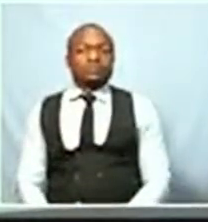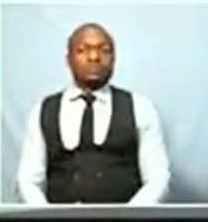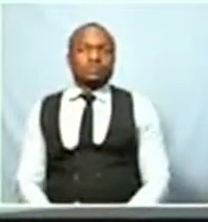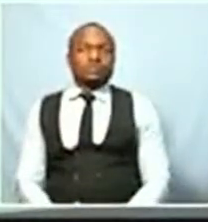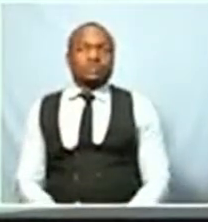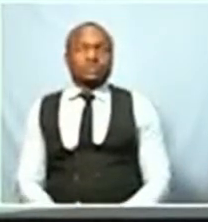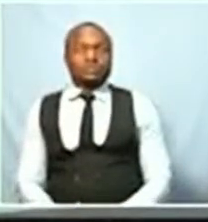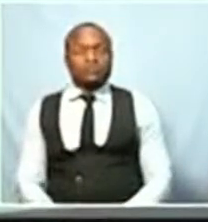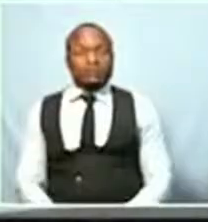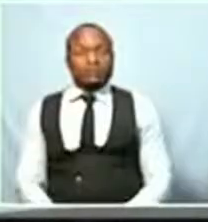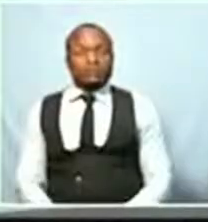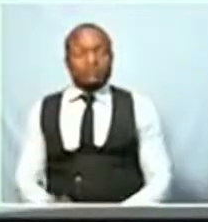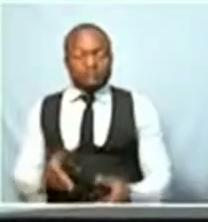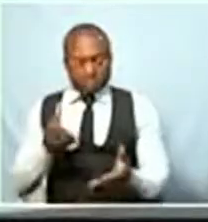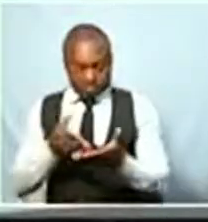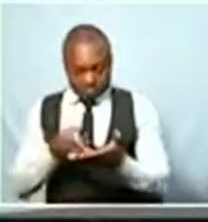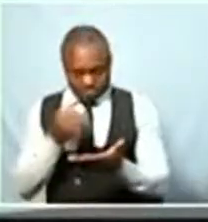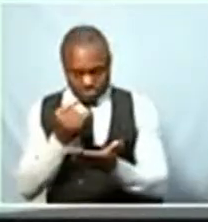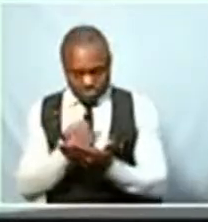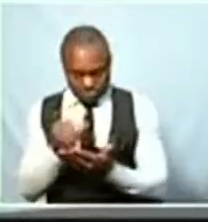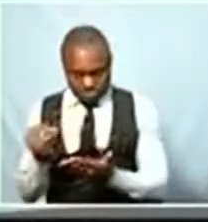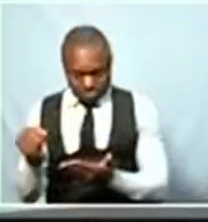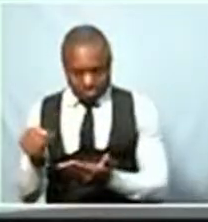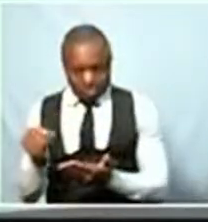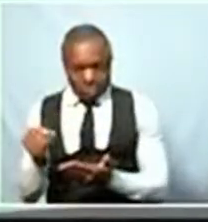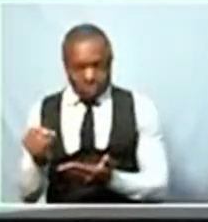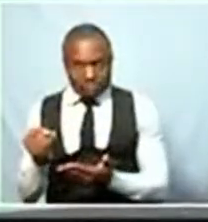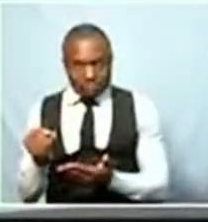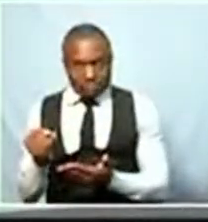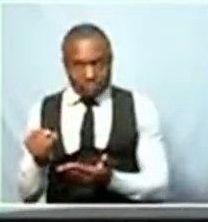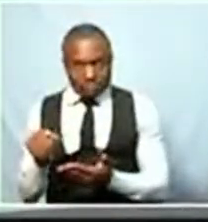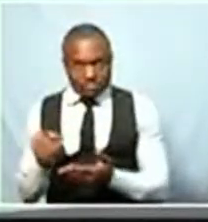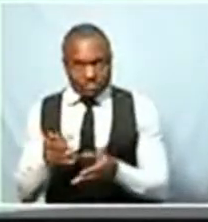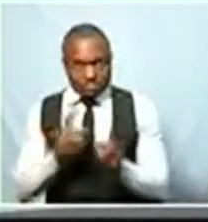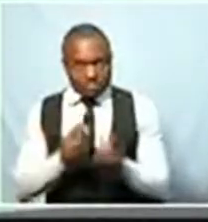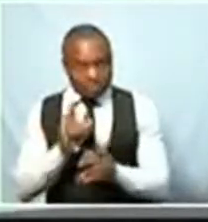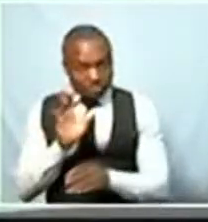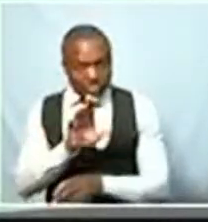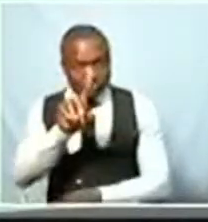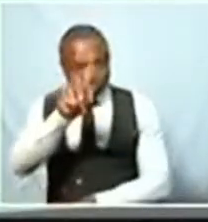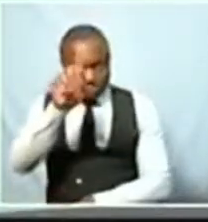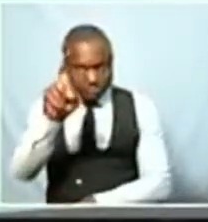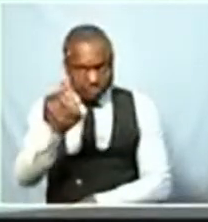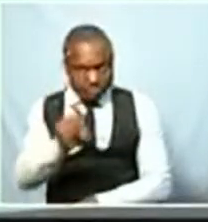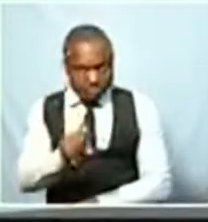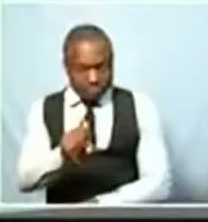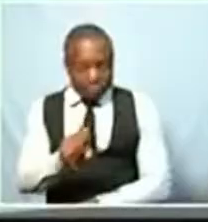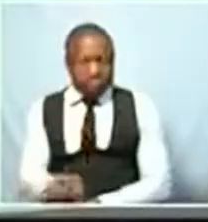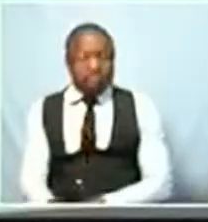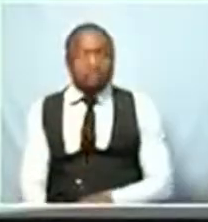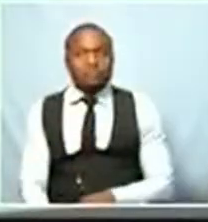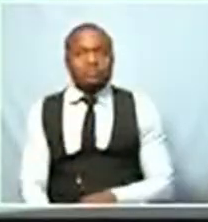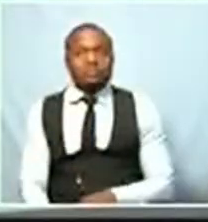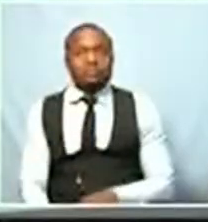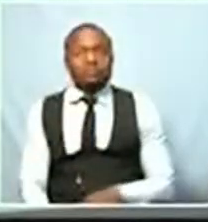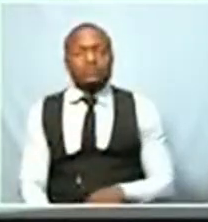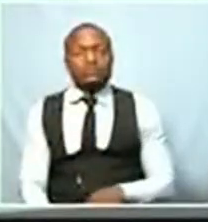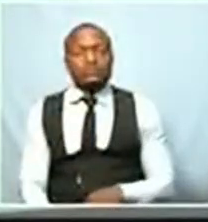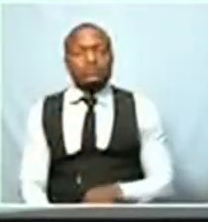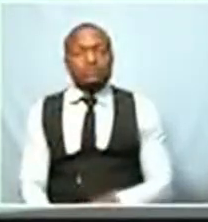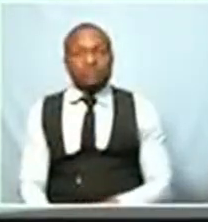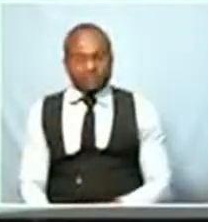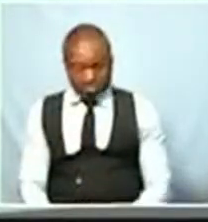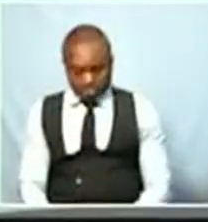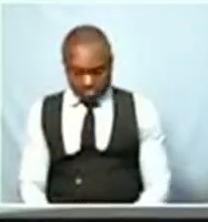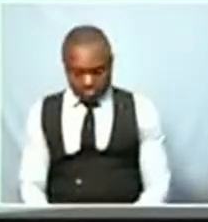this ties me to the issue of, just to try and answer your questions, I think, the reason why we